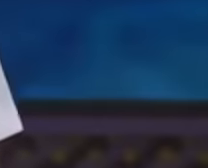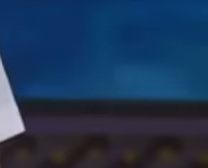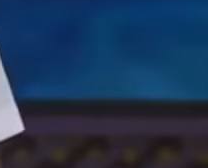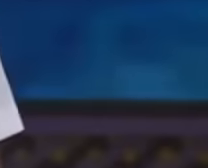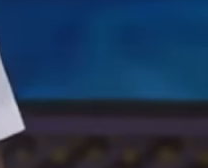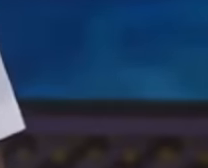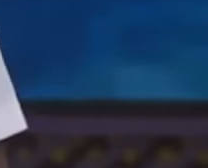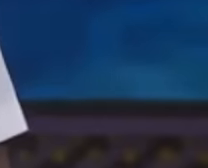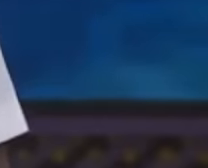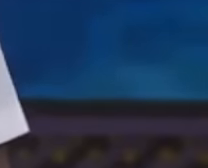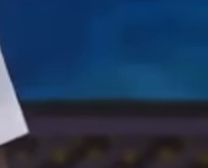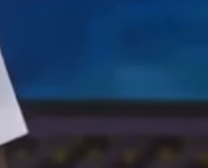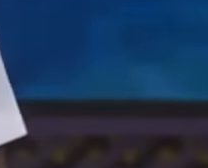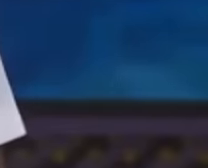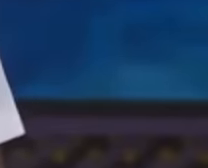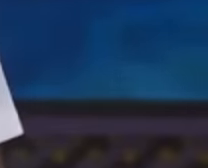your 2 o'clock meeting.